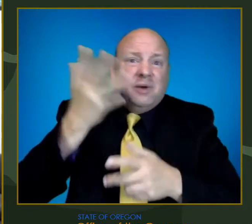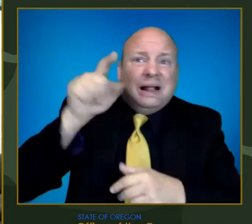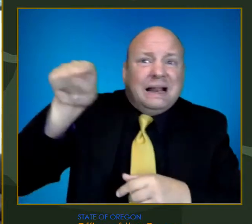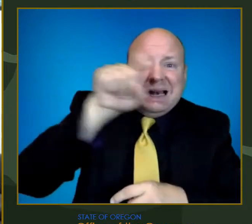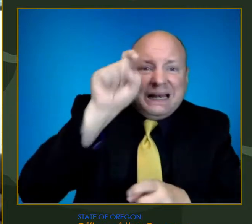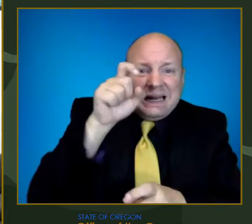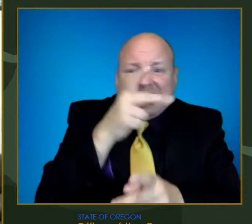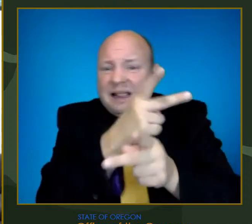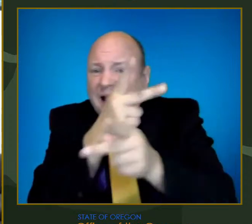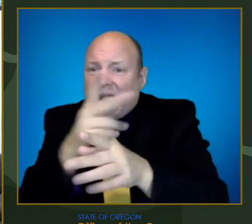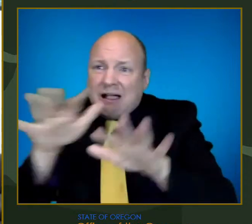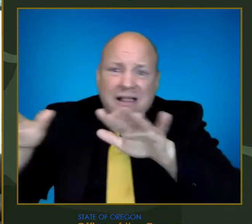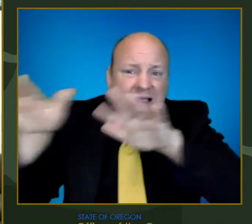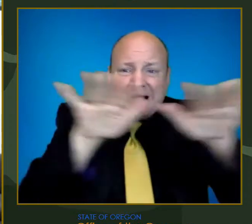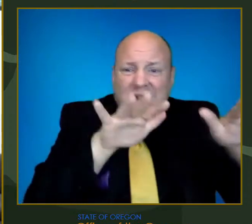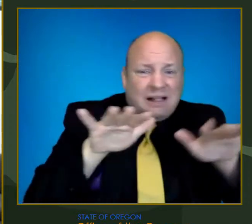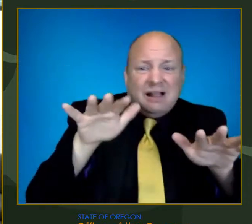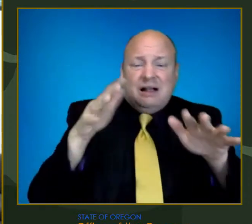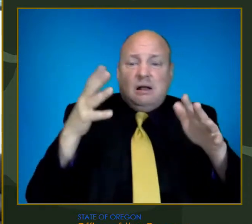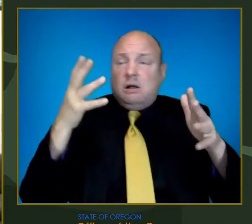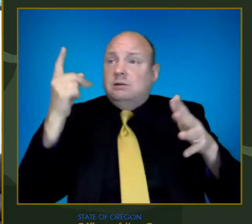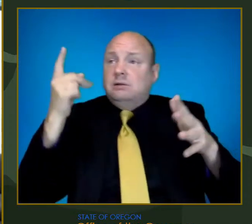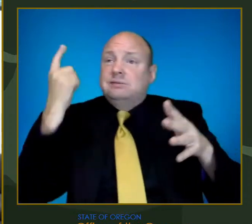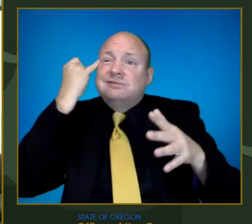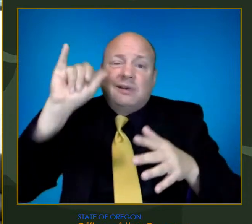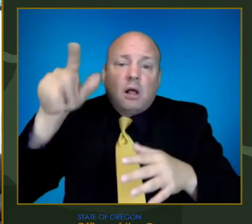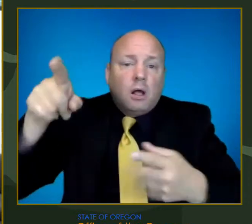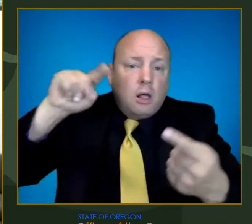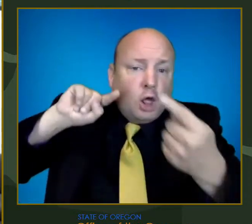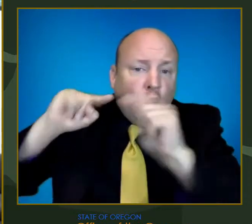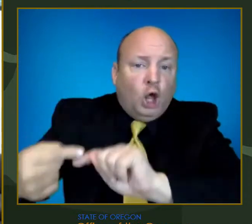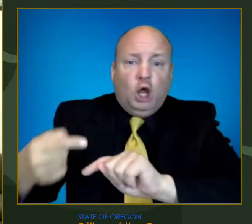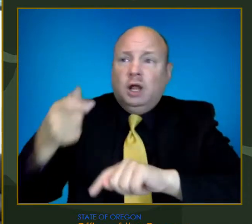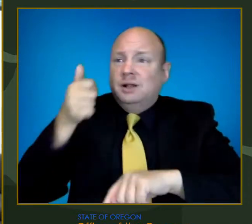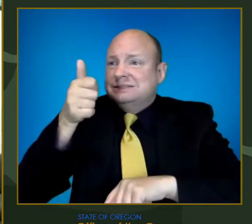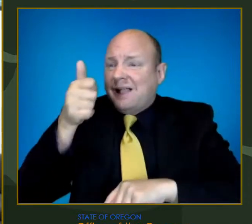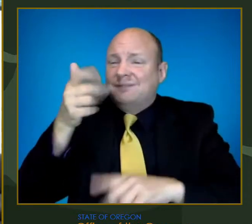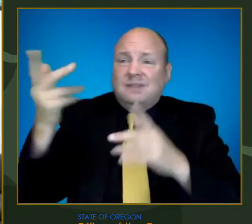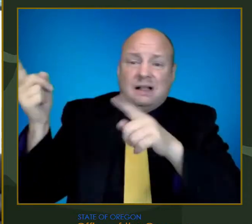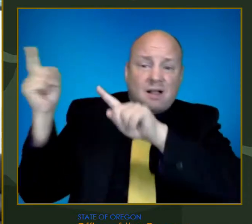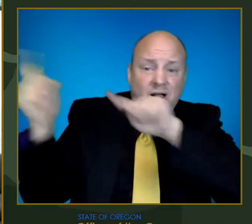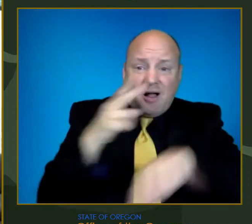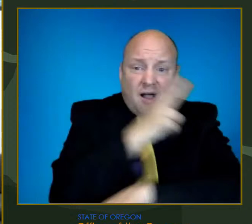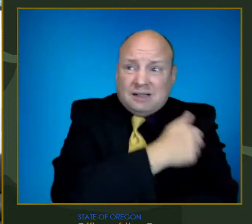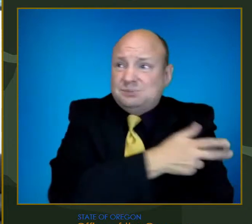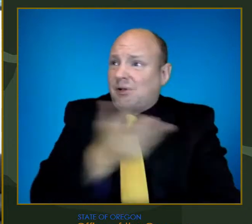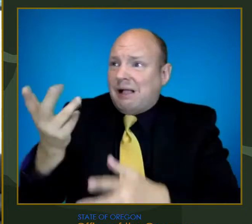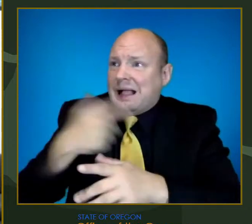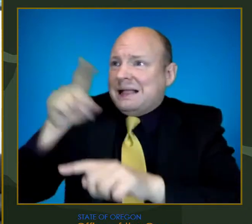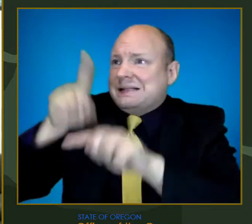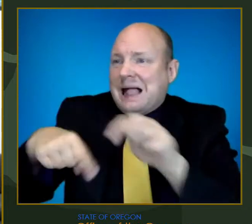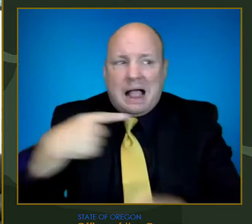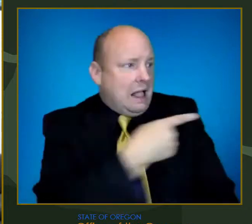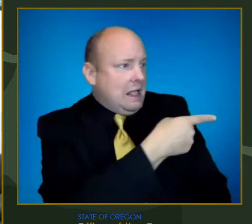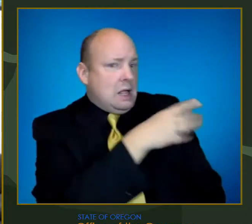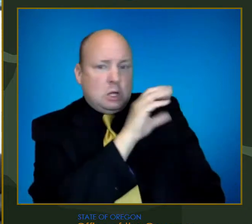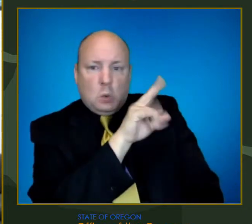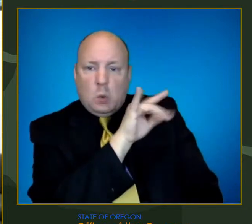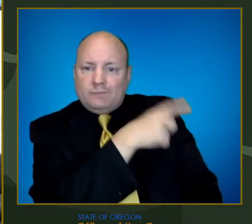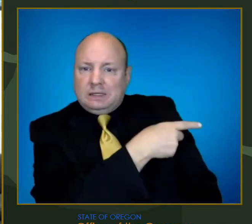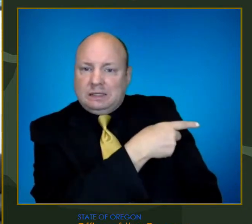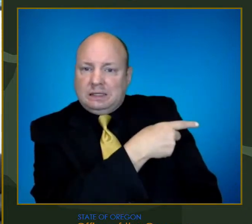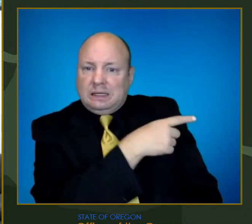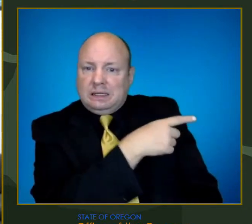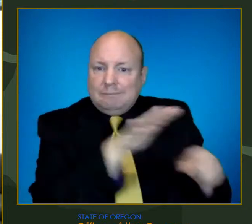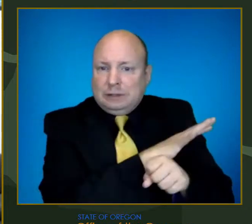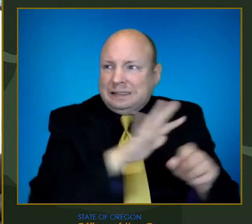if they've been in an accident, or if they've had a heart attack, or any other of many medical crises any of us could suddenly and